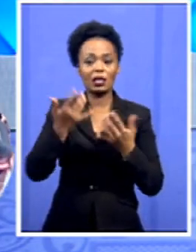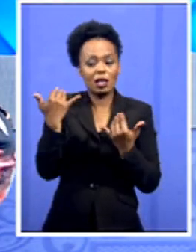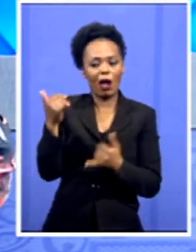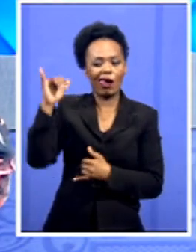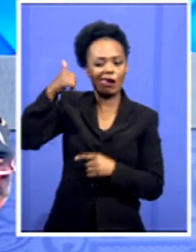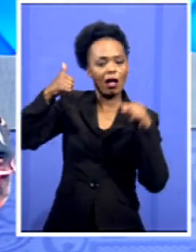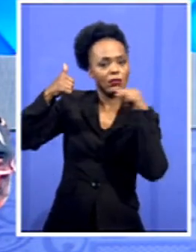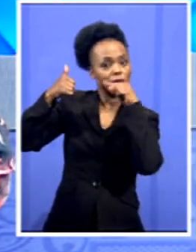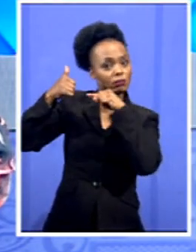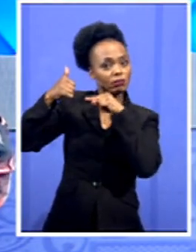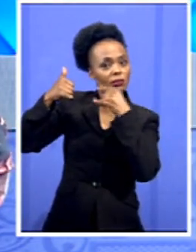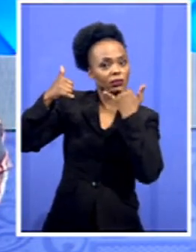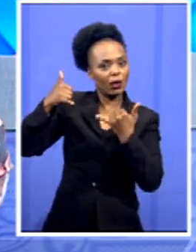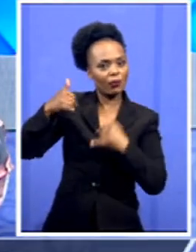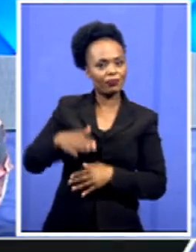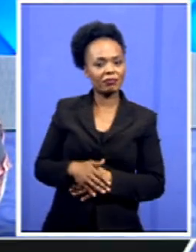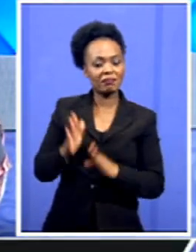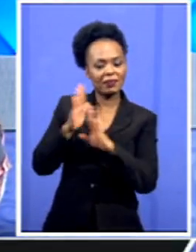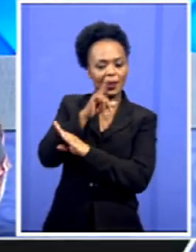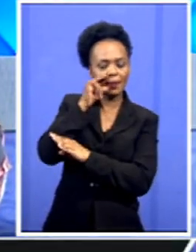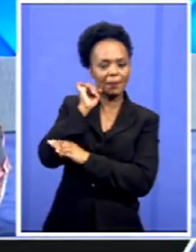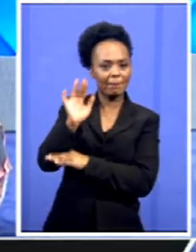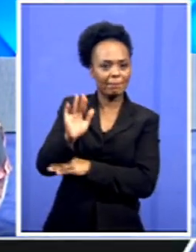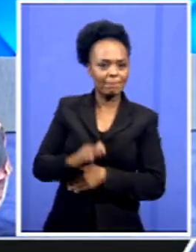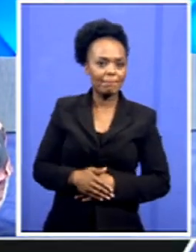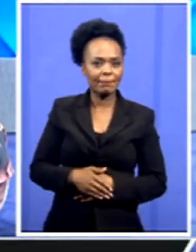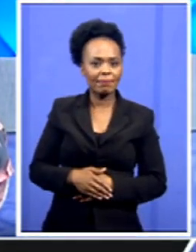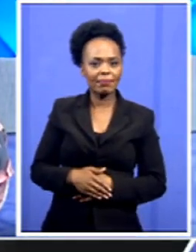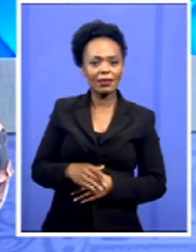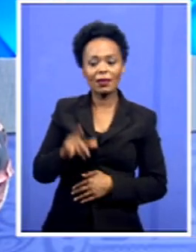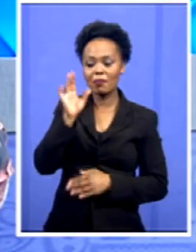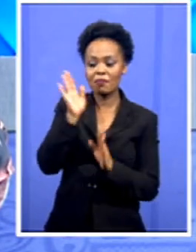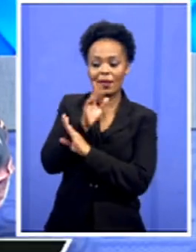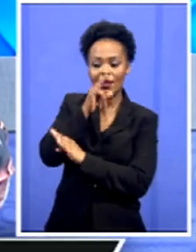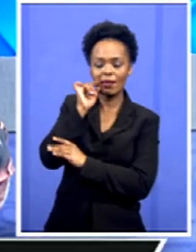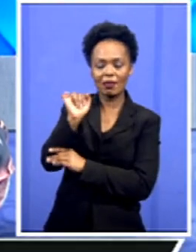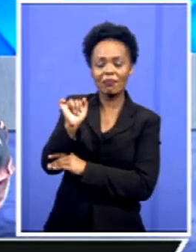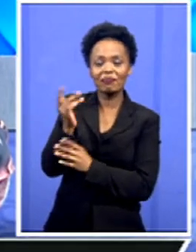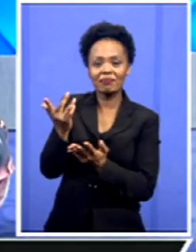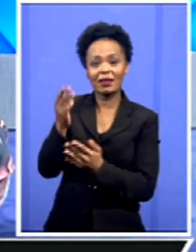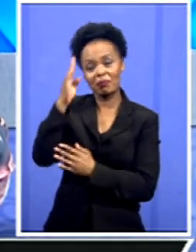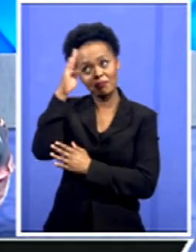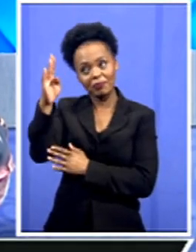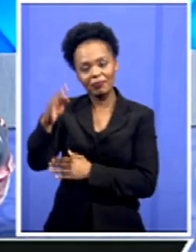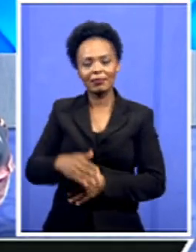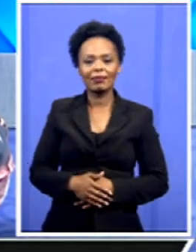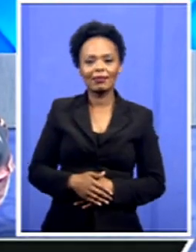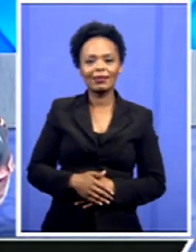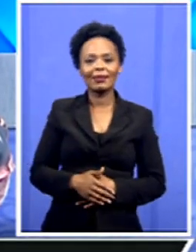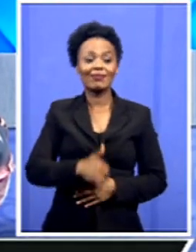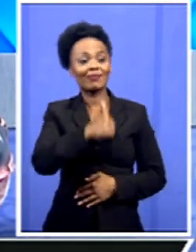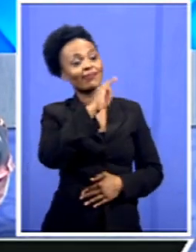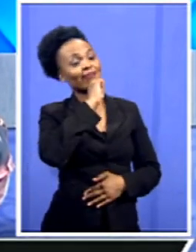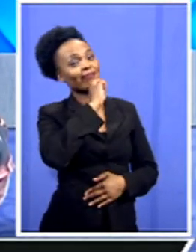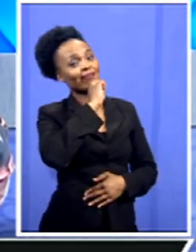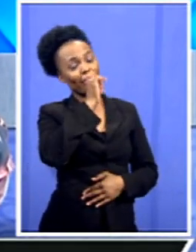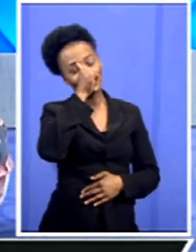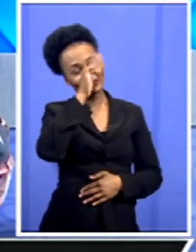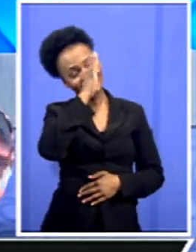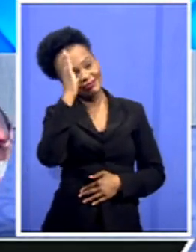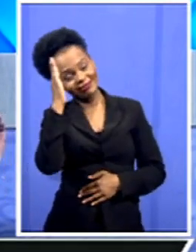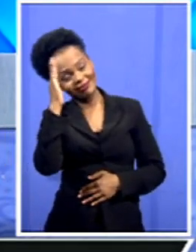on the line right now, Anonymous, coming through. Anonymous, good evening. Good evening, Sakina.